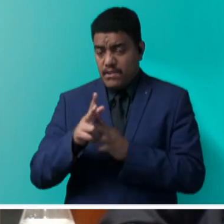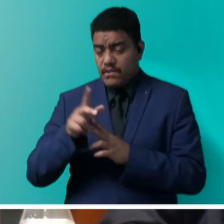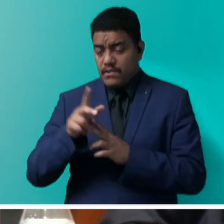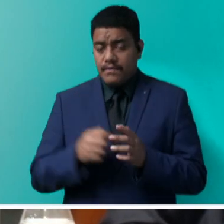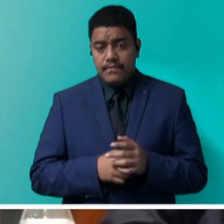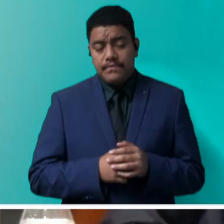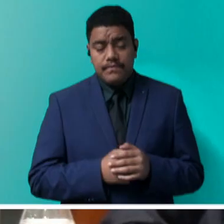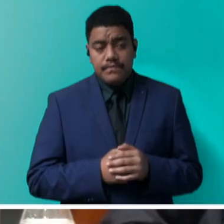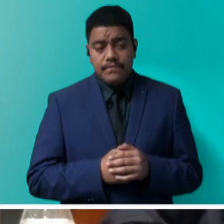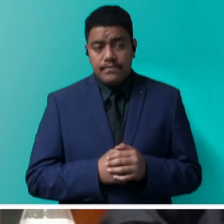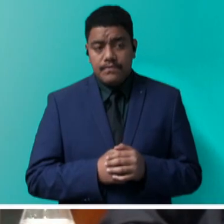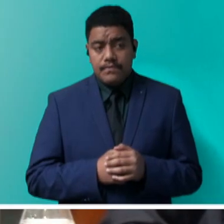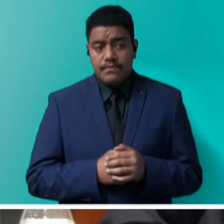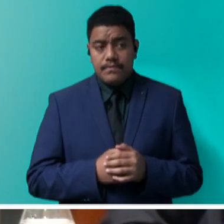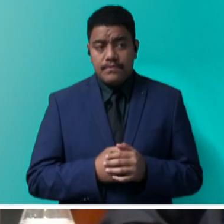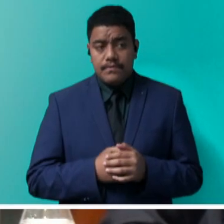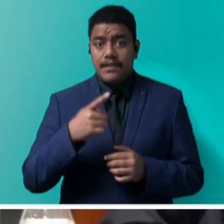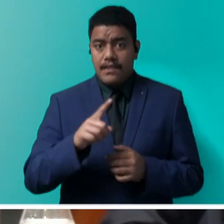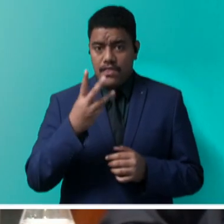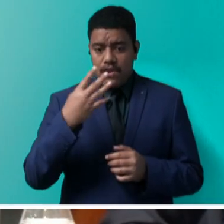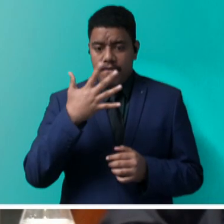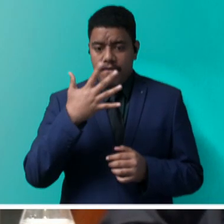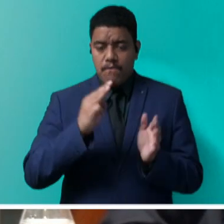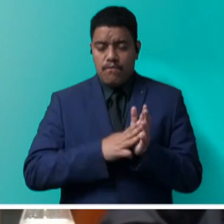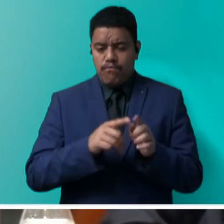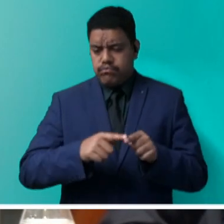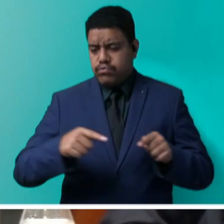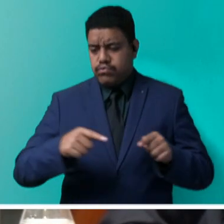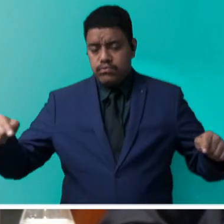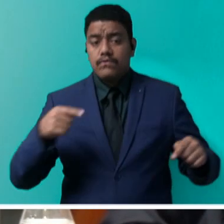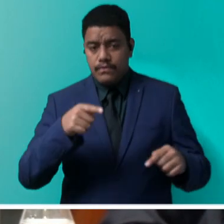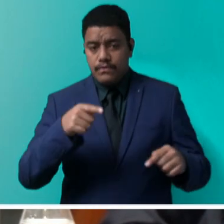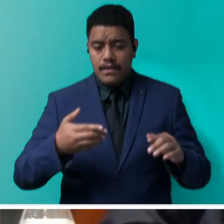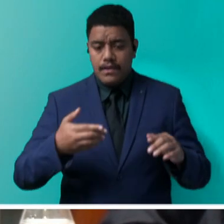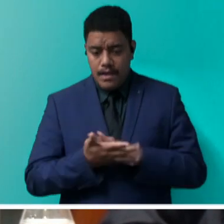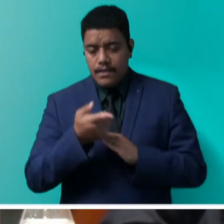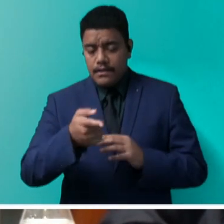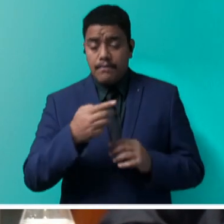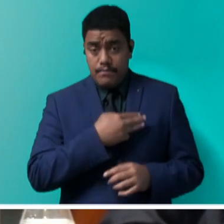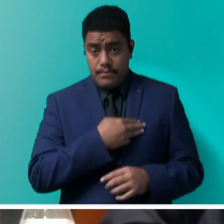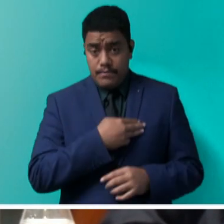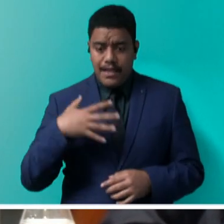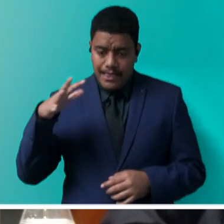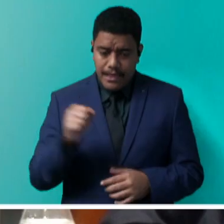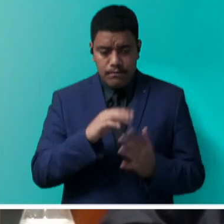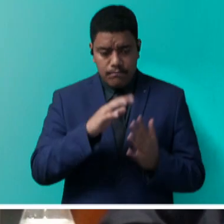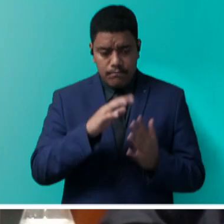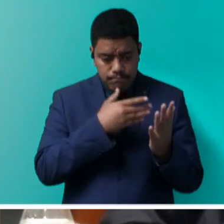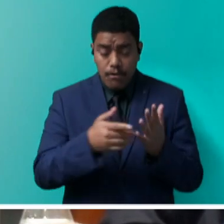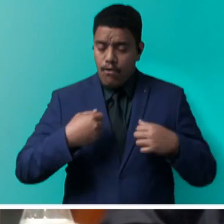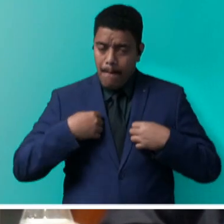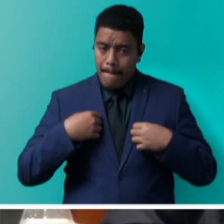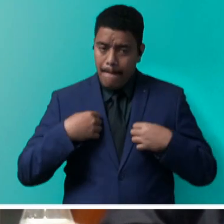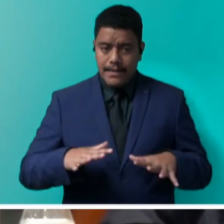300 meters, and Lingaulibu, 350 meters. Initially, Kaiwa and the Ministry has taken the initiative to complete